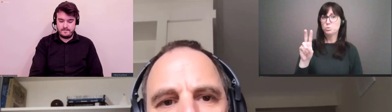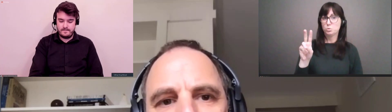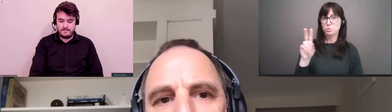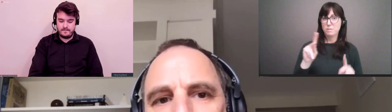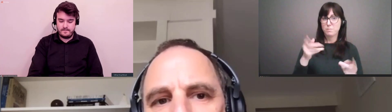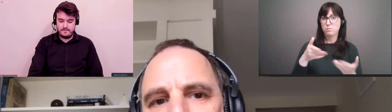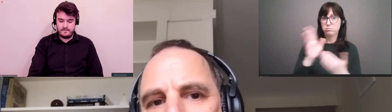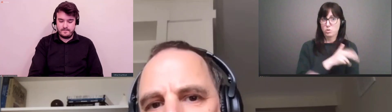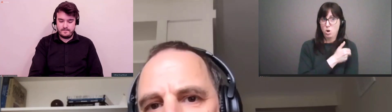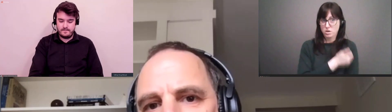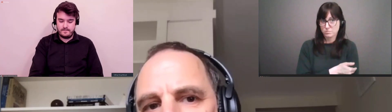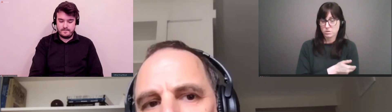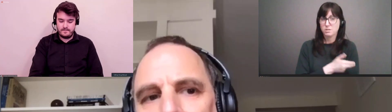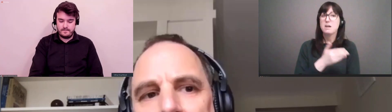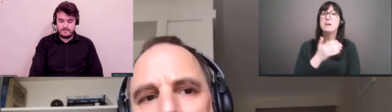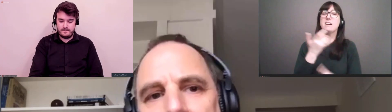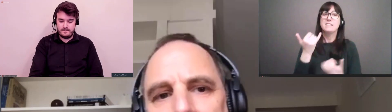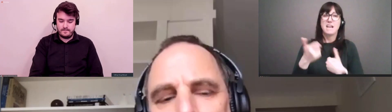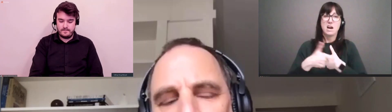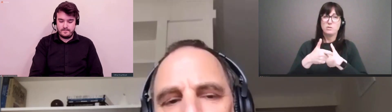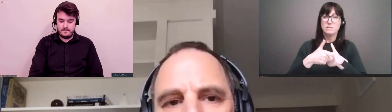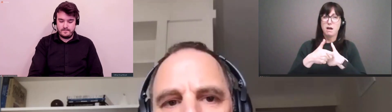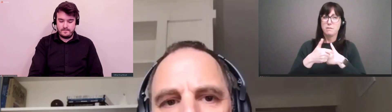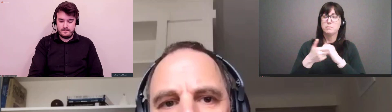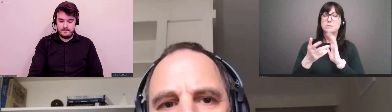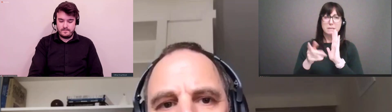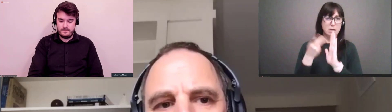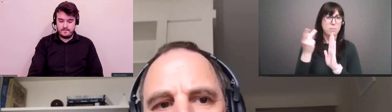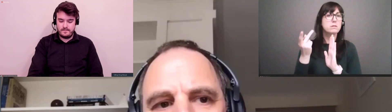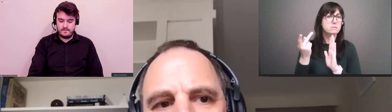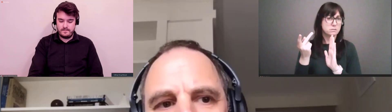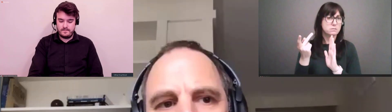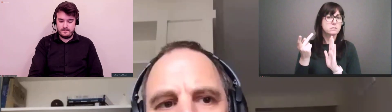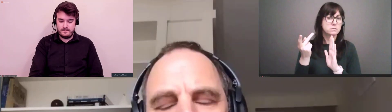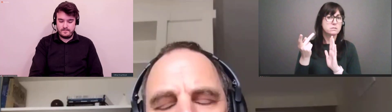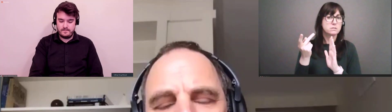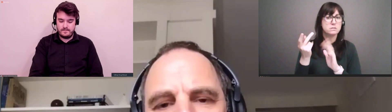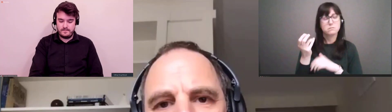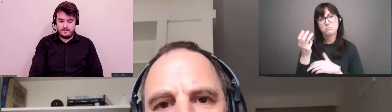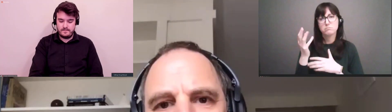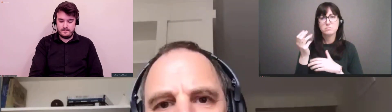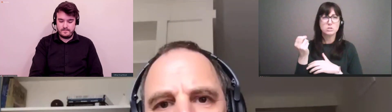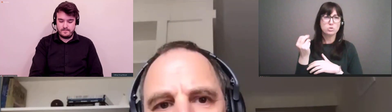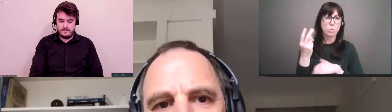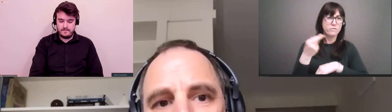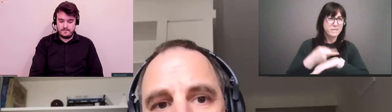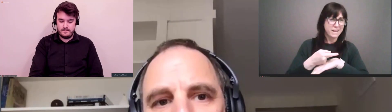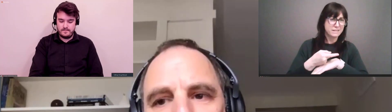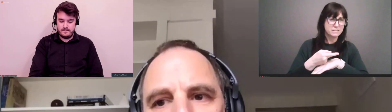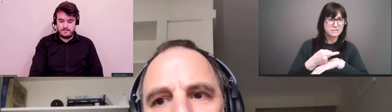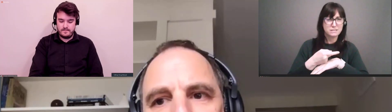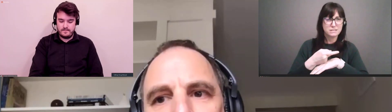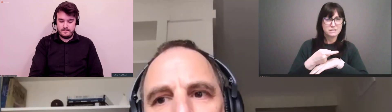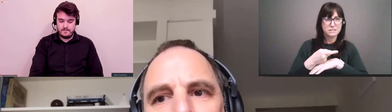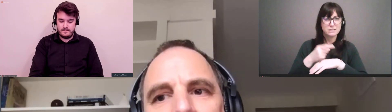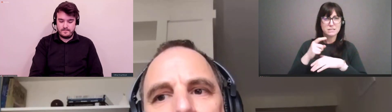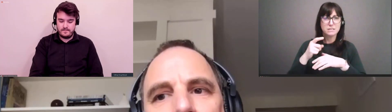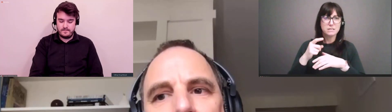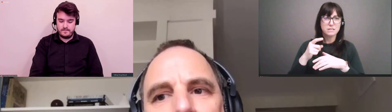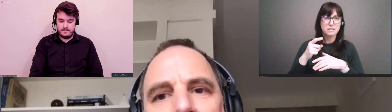a current doubling time. It's not on the website right now, of about 12 days to double the rate